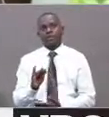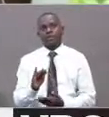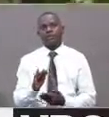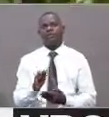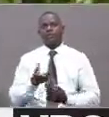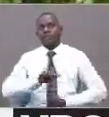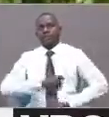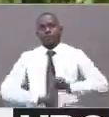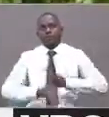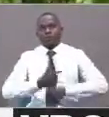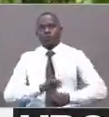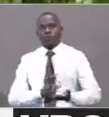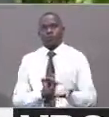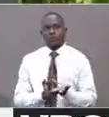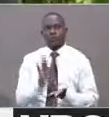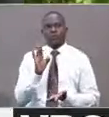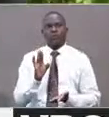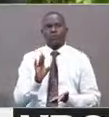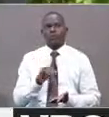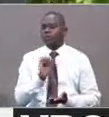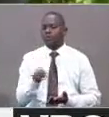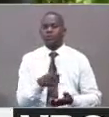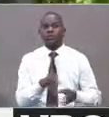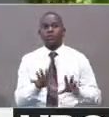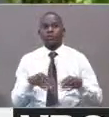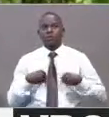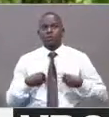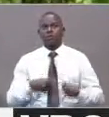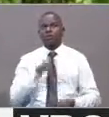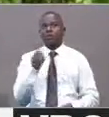this. Said we can't accept this. This is wrong.